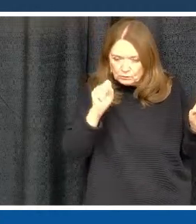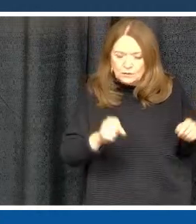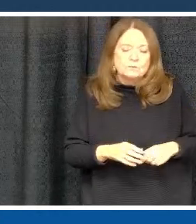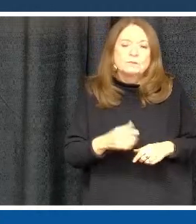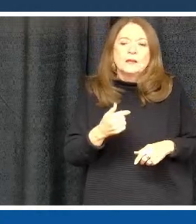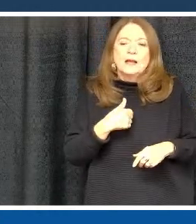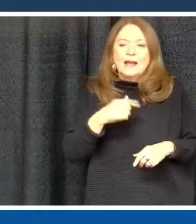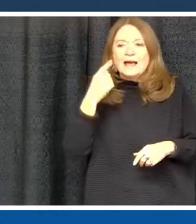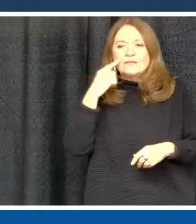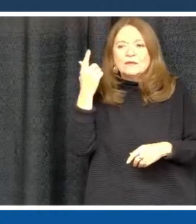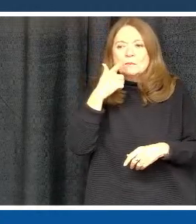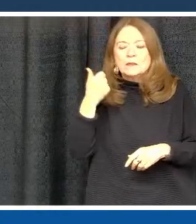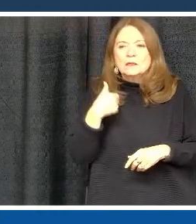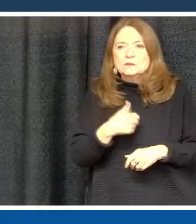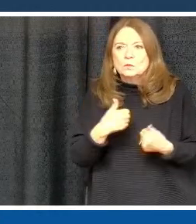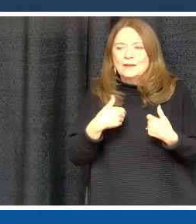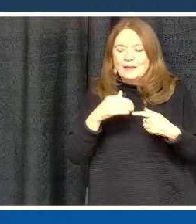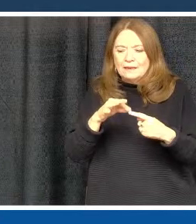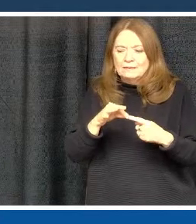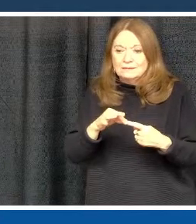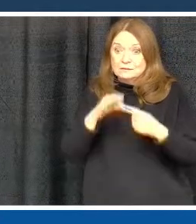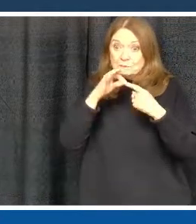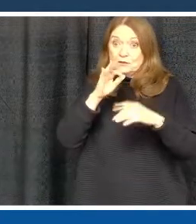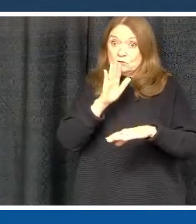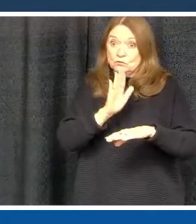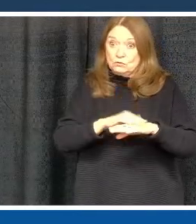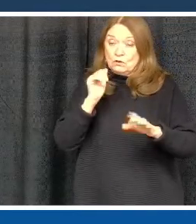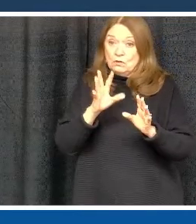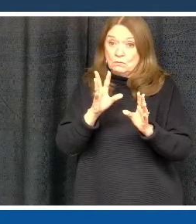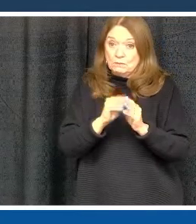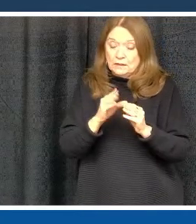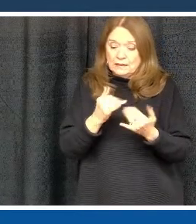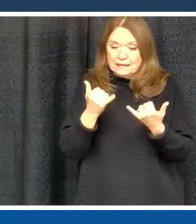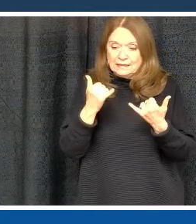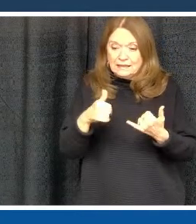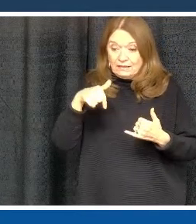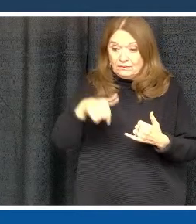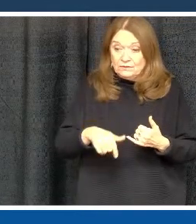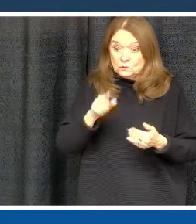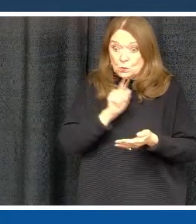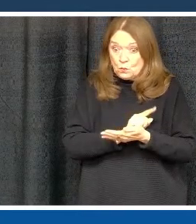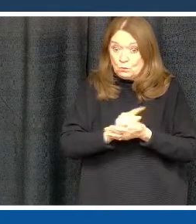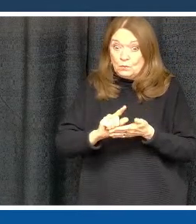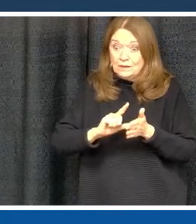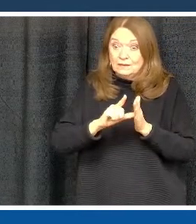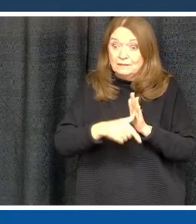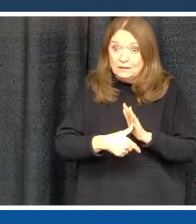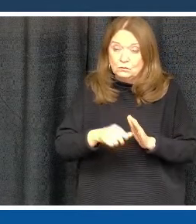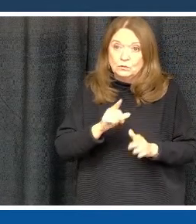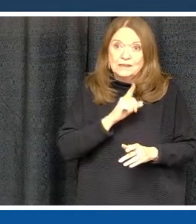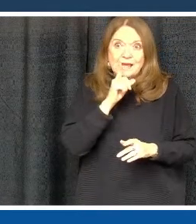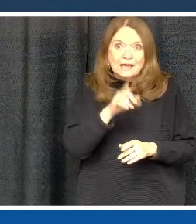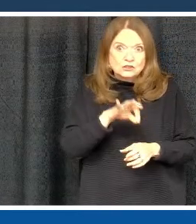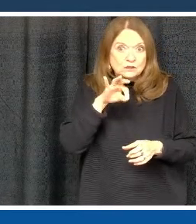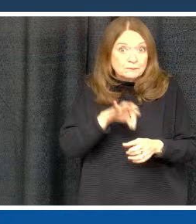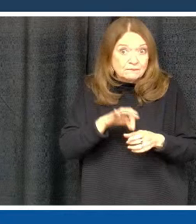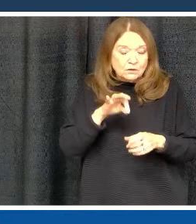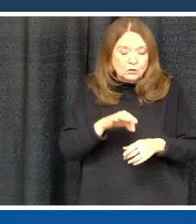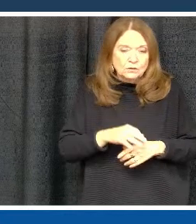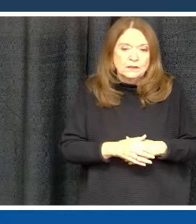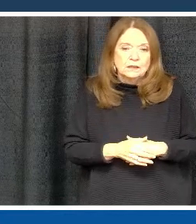I think because we had the special called meeting and now it's just a week later that we're going to actually be voting on